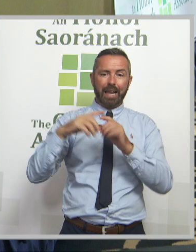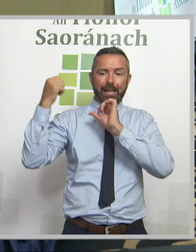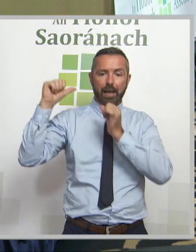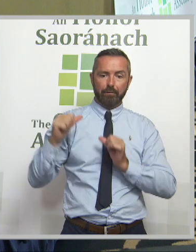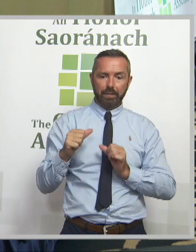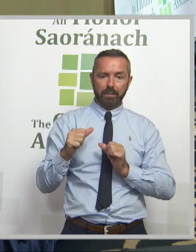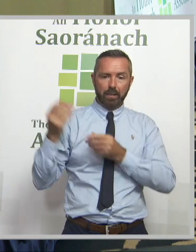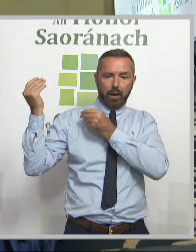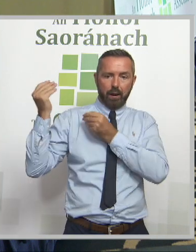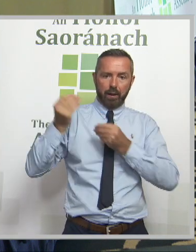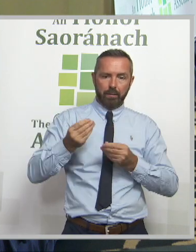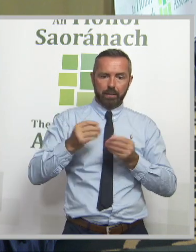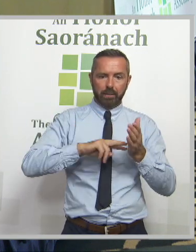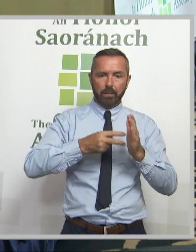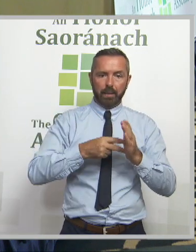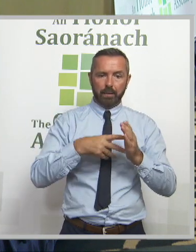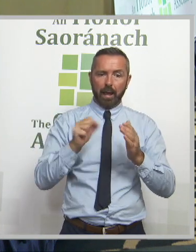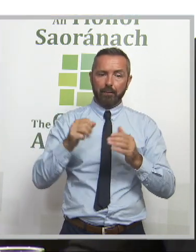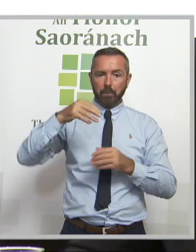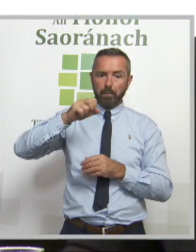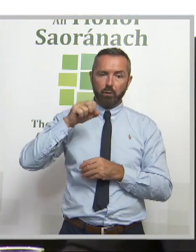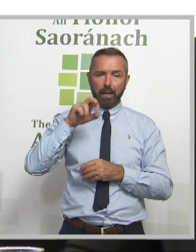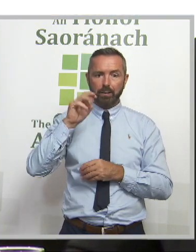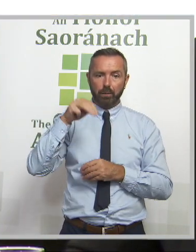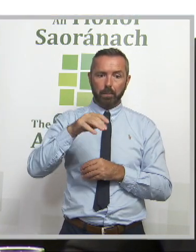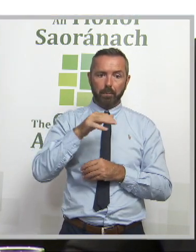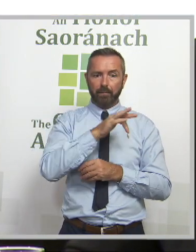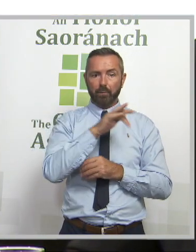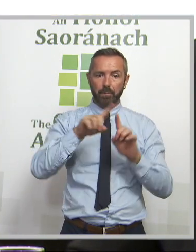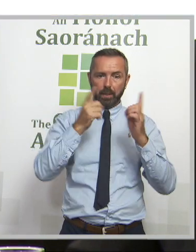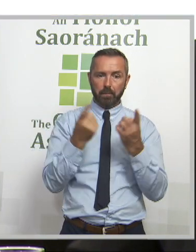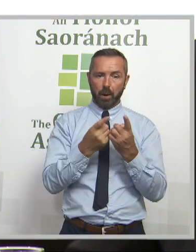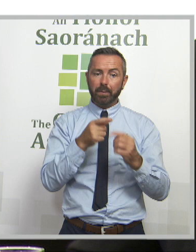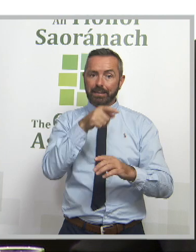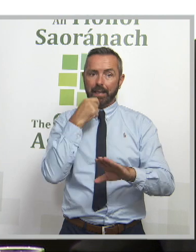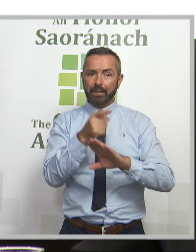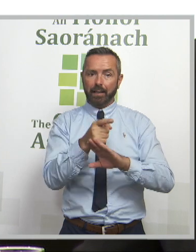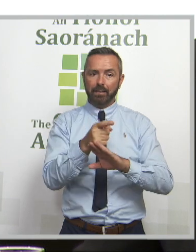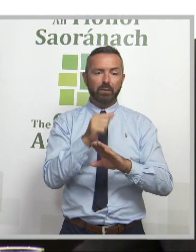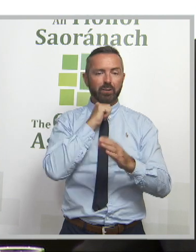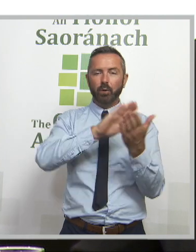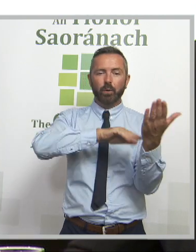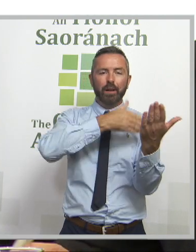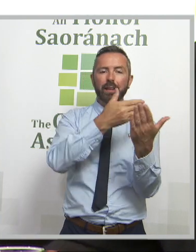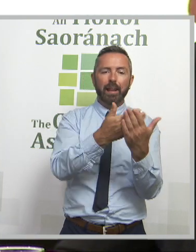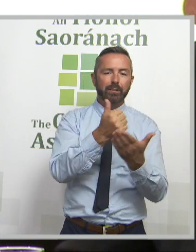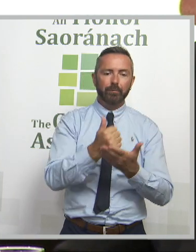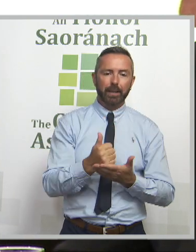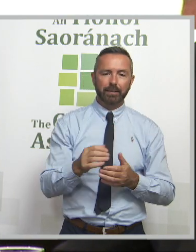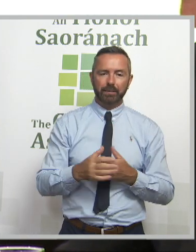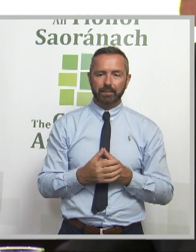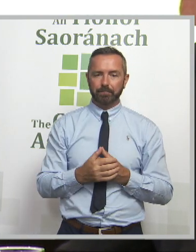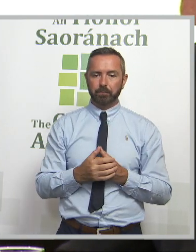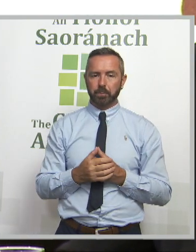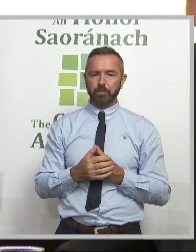we have memorandums and circulars from the department, I think, to that effect as well. But there's no legislative basis.